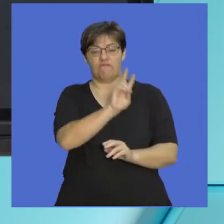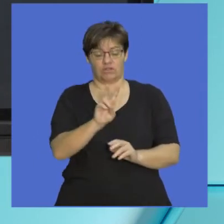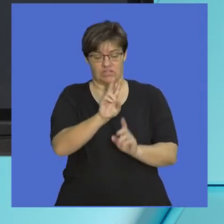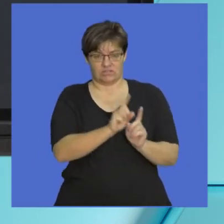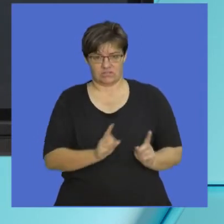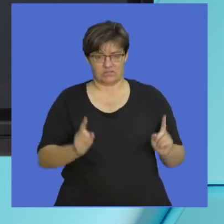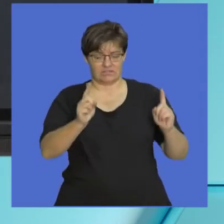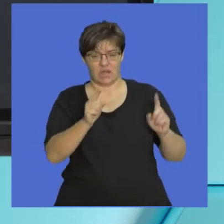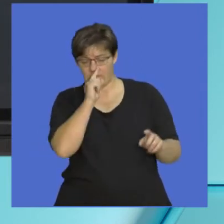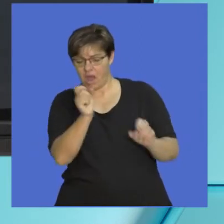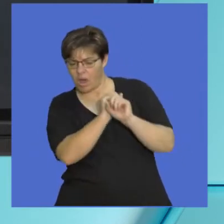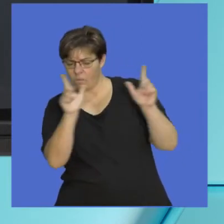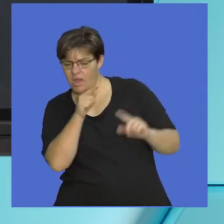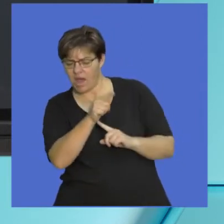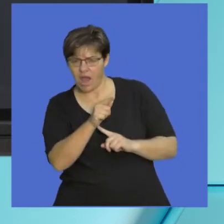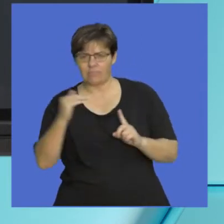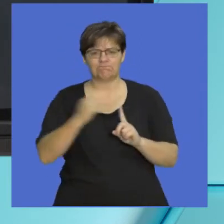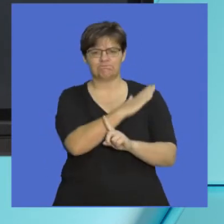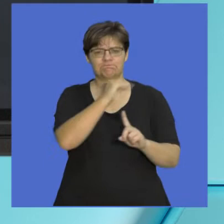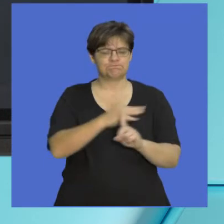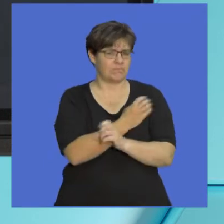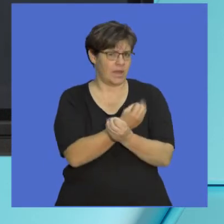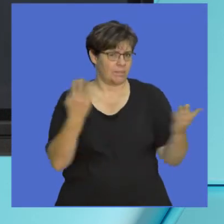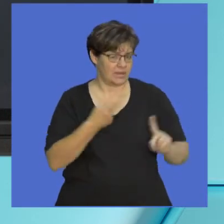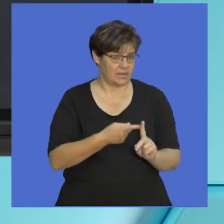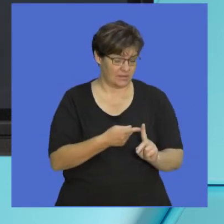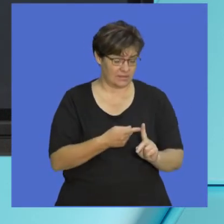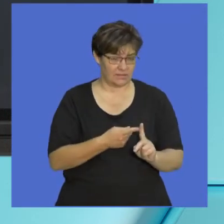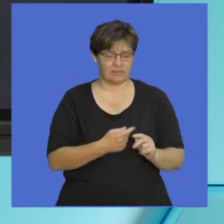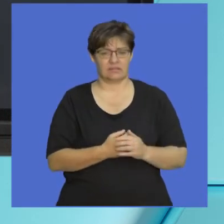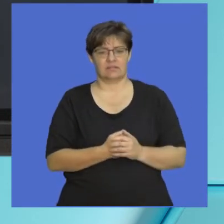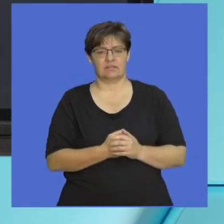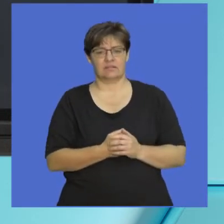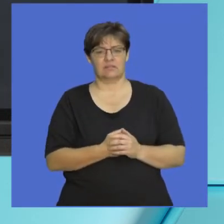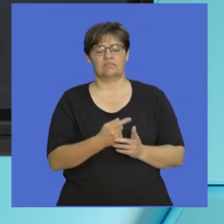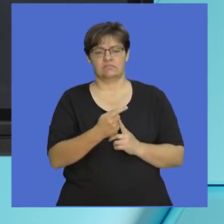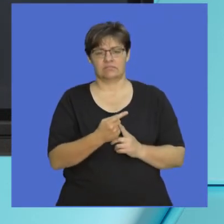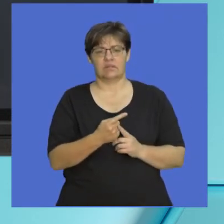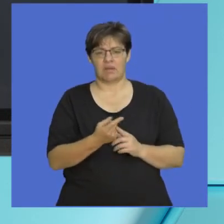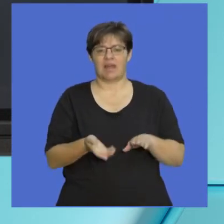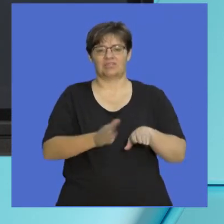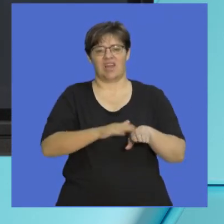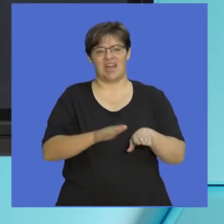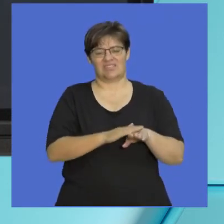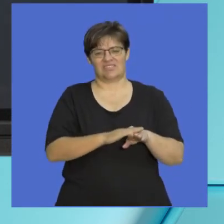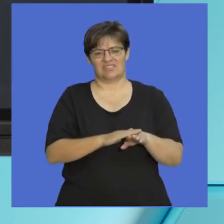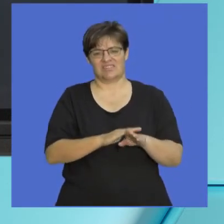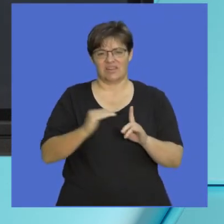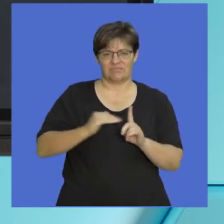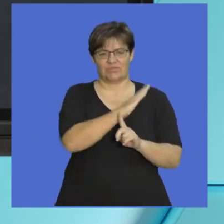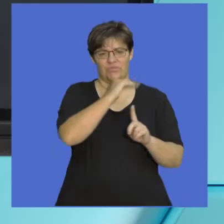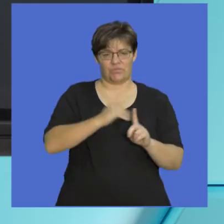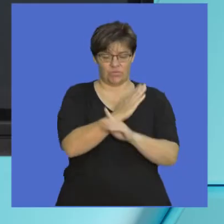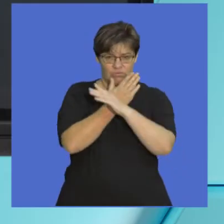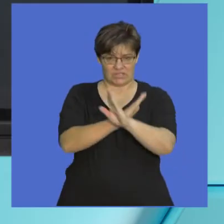an awareness in terms of how much current passes through that resistor, which is the amount of charge that passes through that component